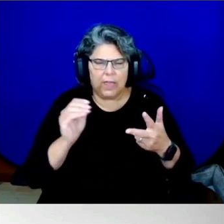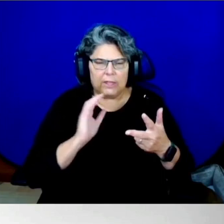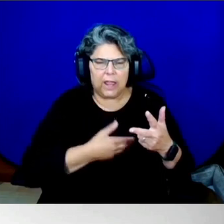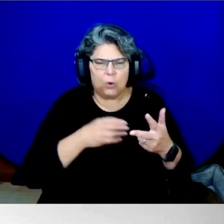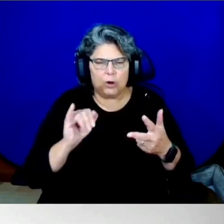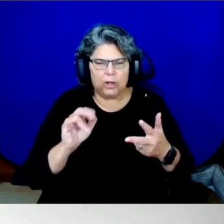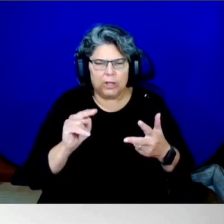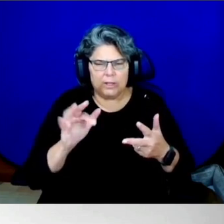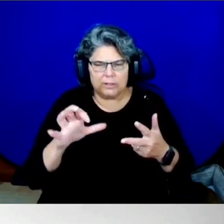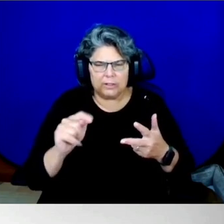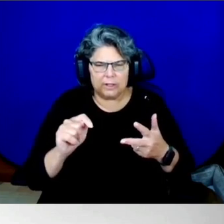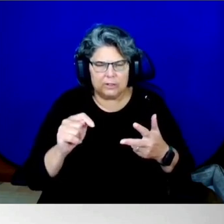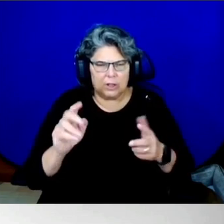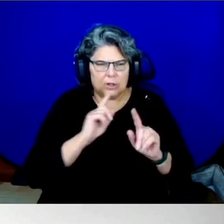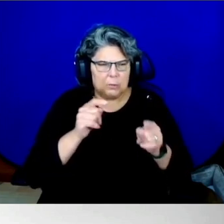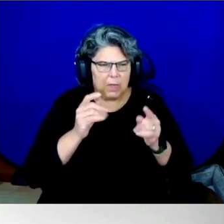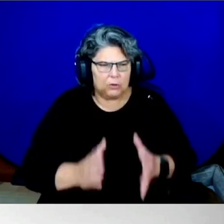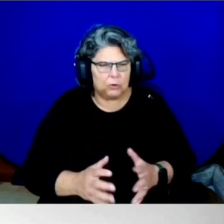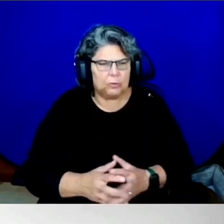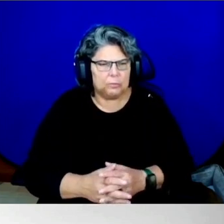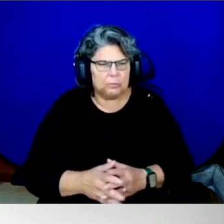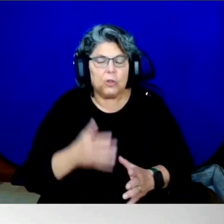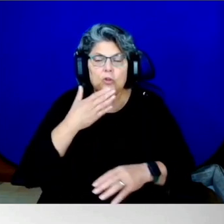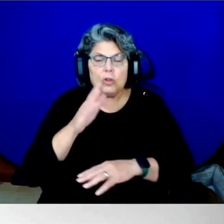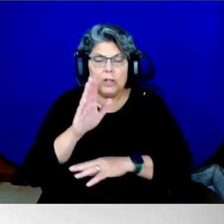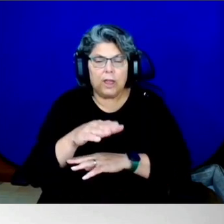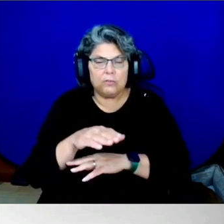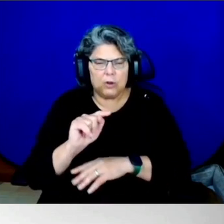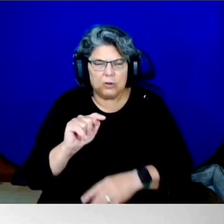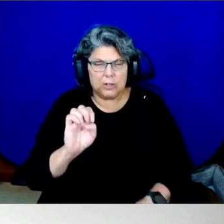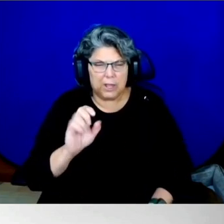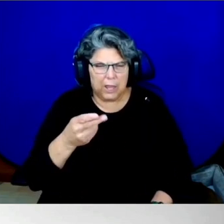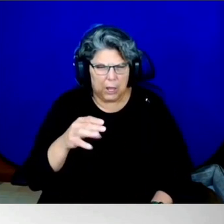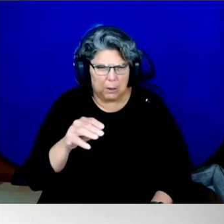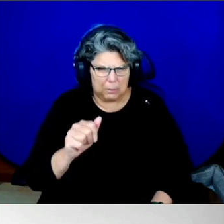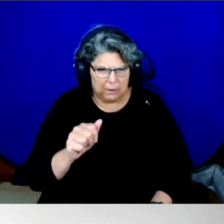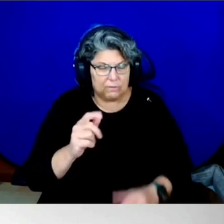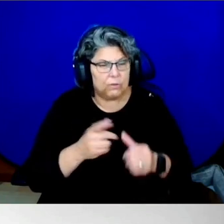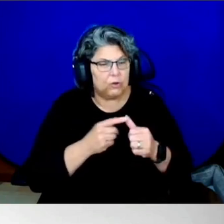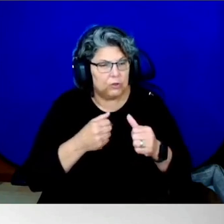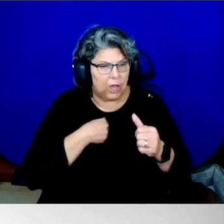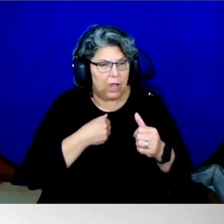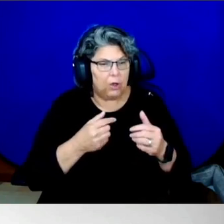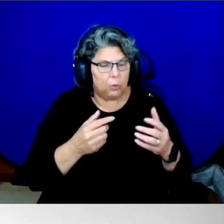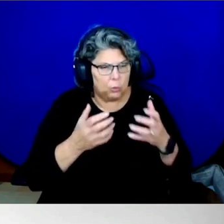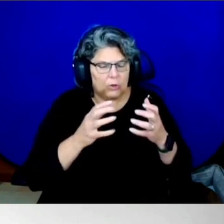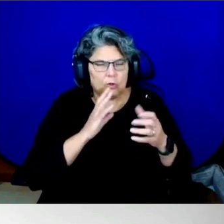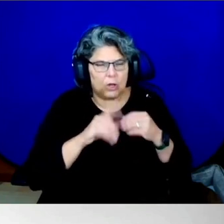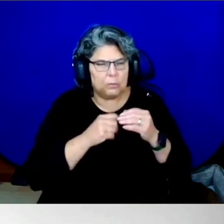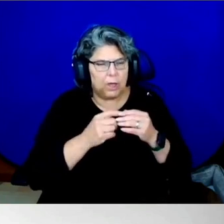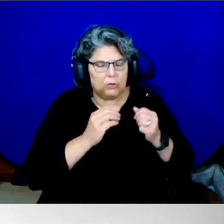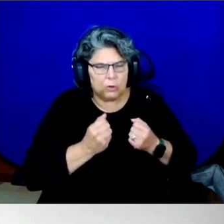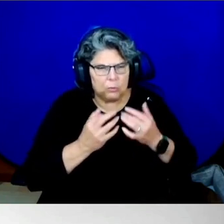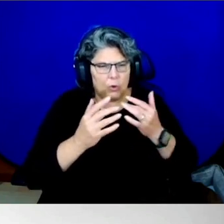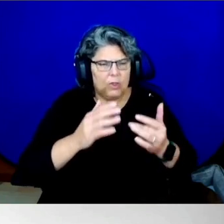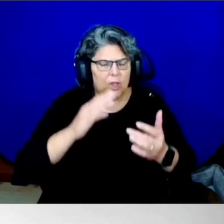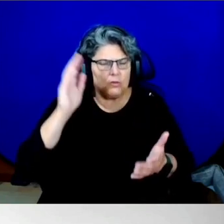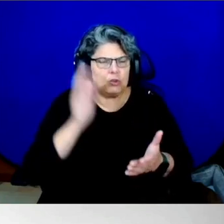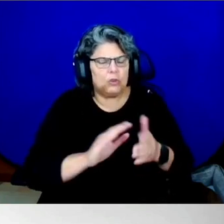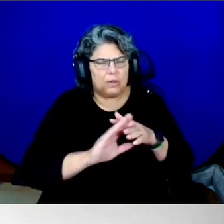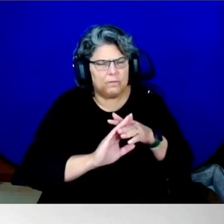Good afternoon, Sheriff Dave Kane, Tam County. I'd like to start this afternoon by highlighting some of the movement made in reducing evacuation orders